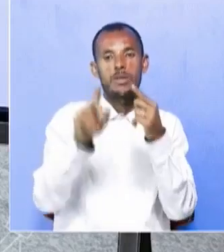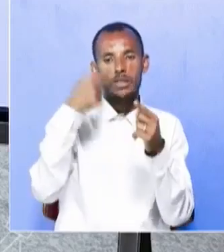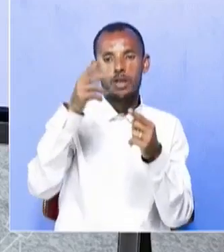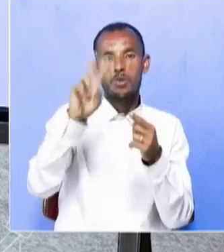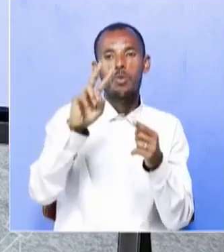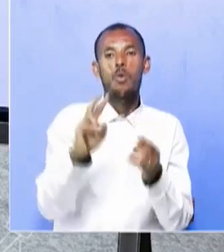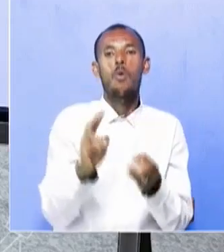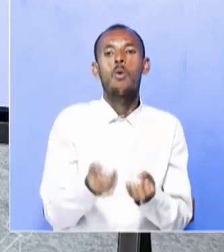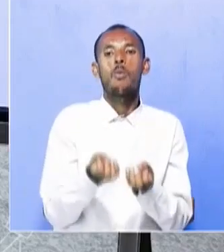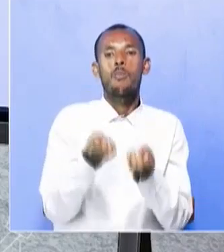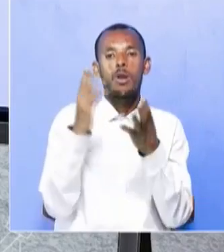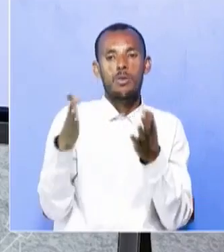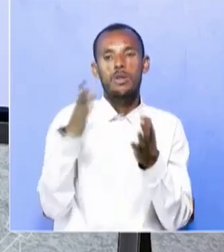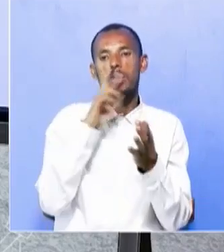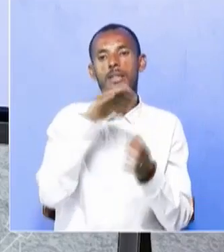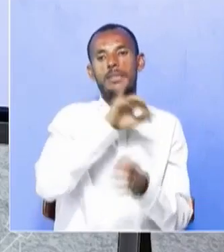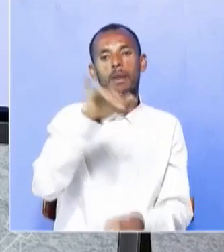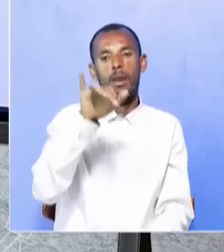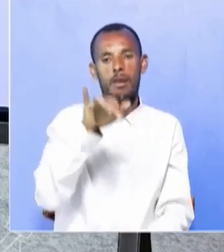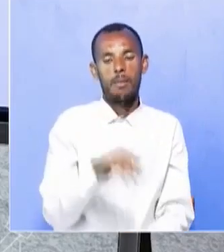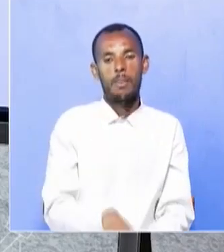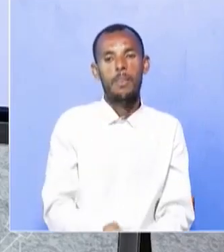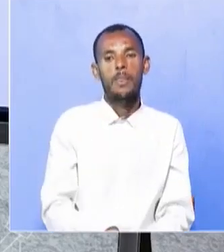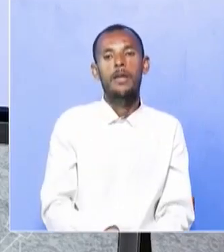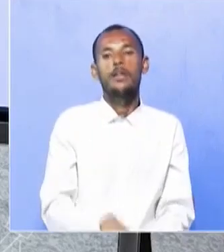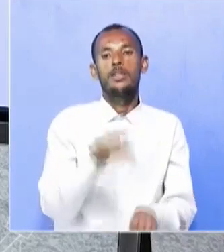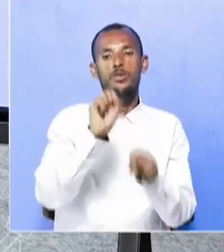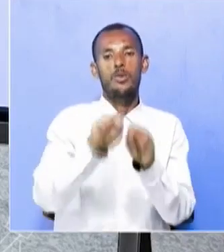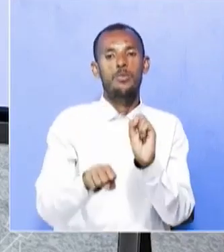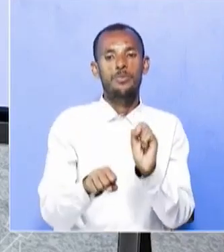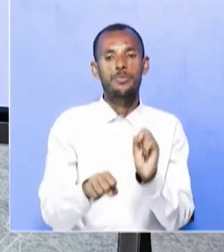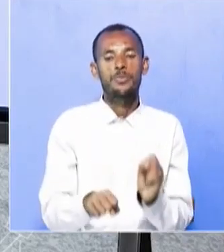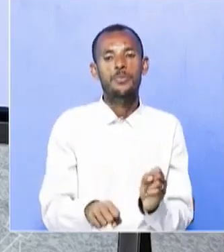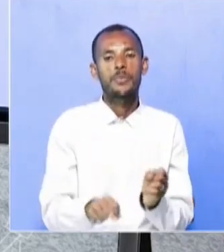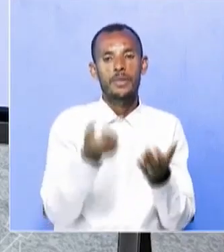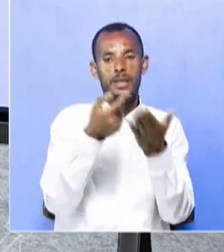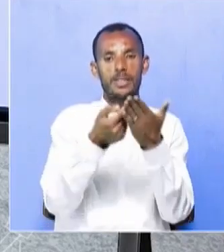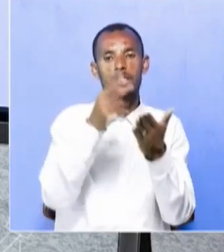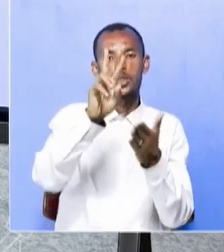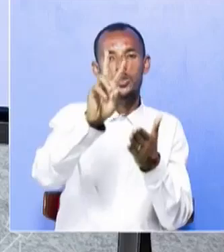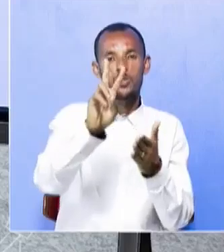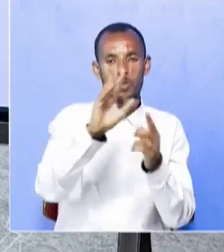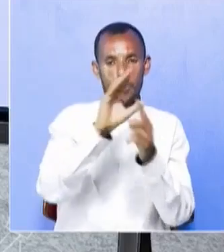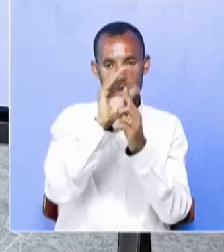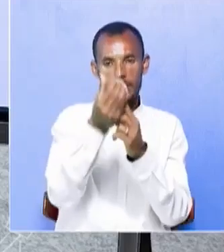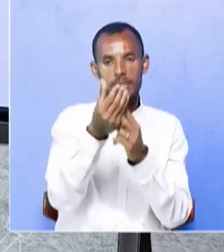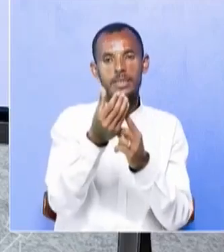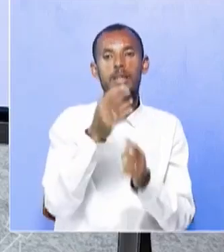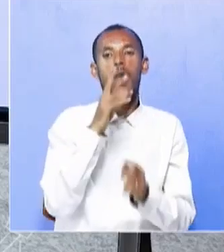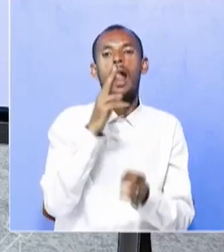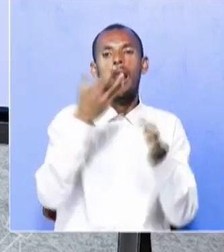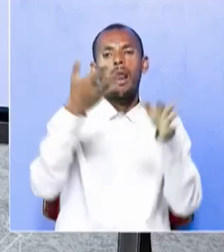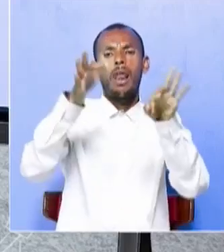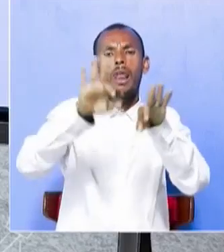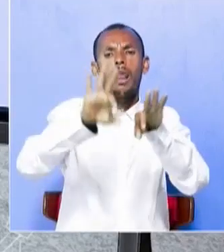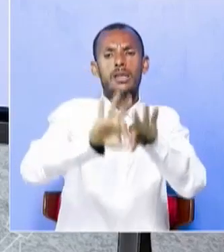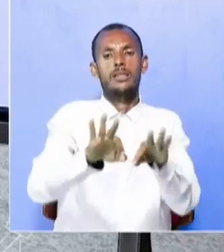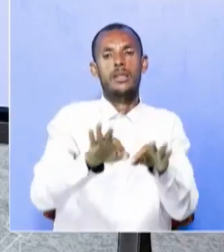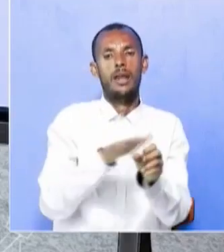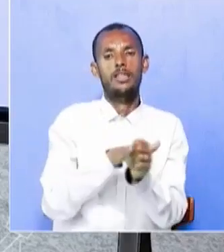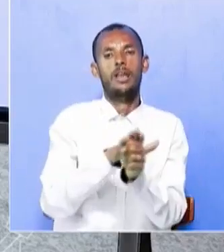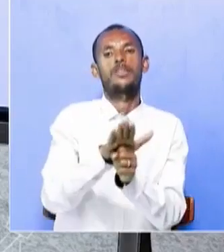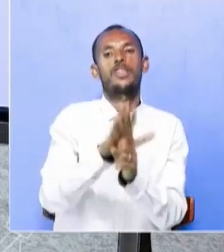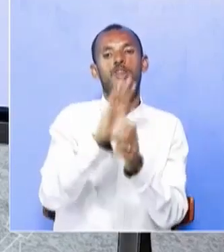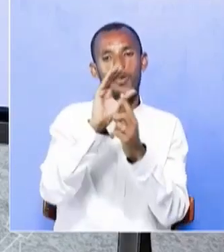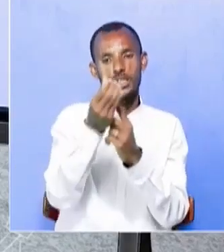two figures are similar, right? So these two conditions are necessary and sufficient